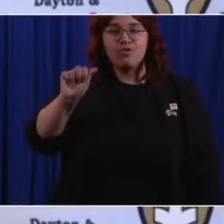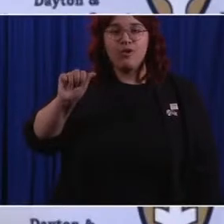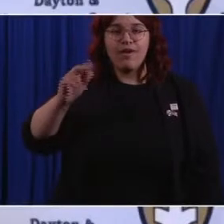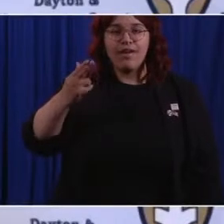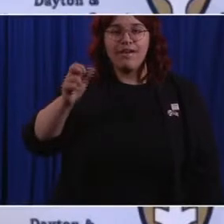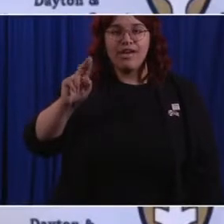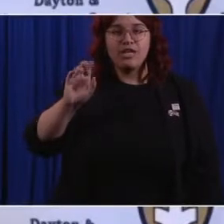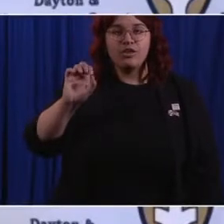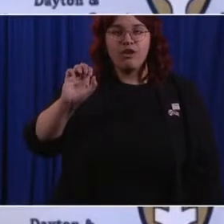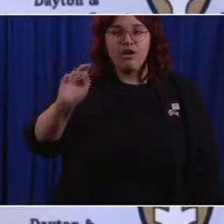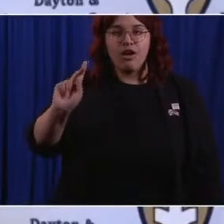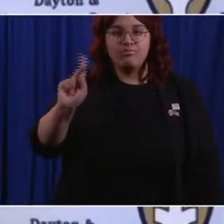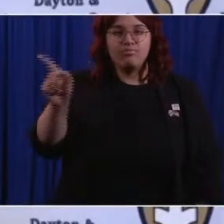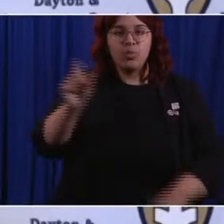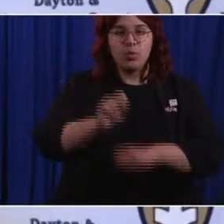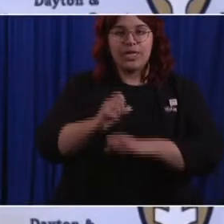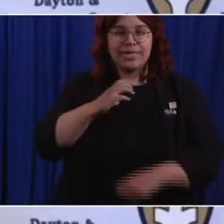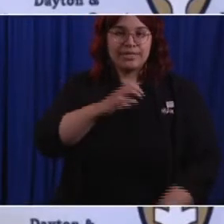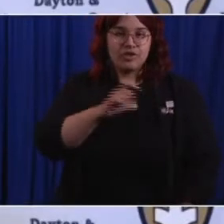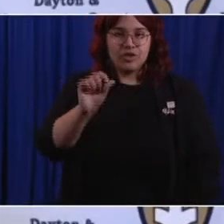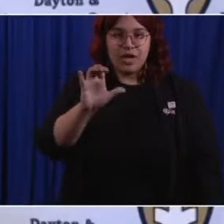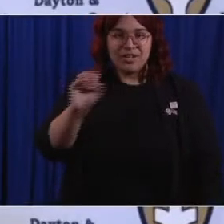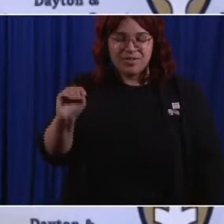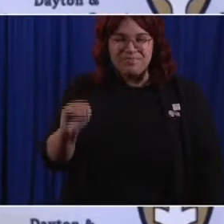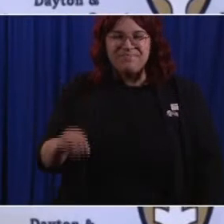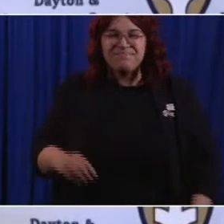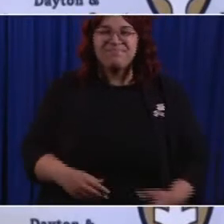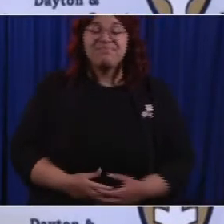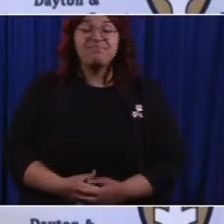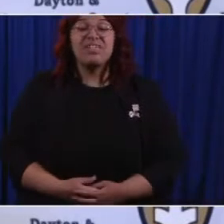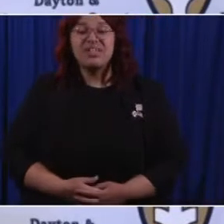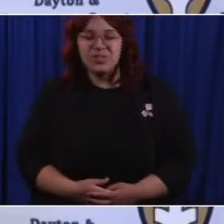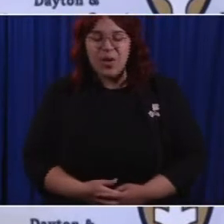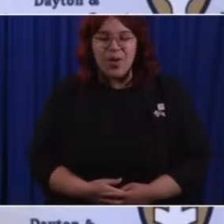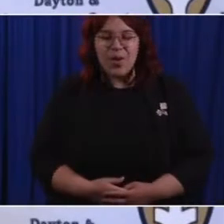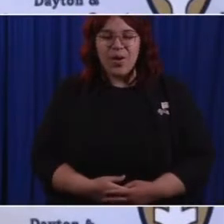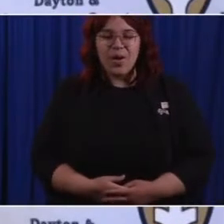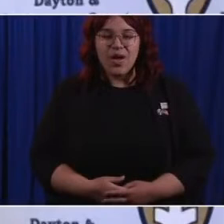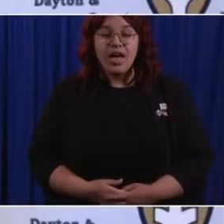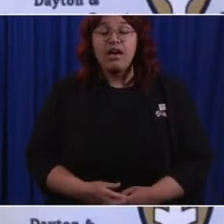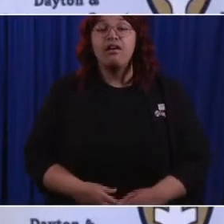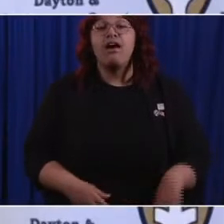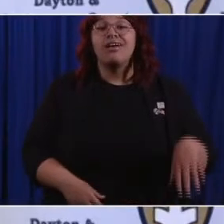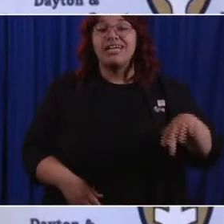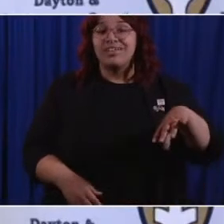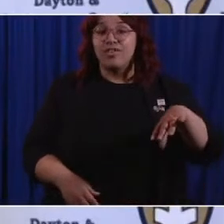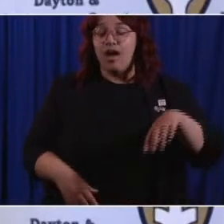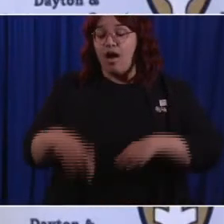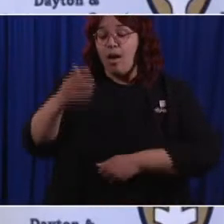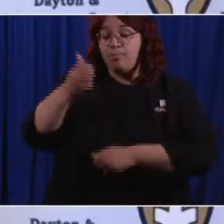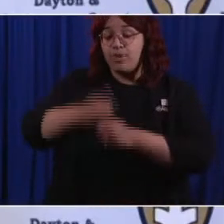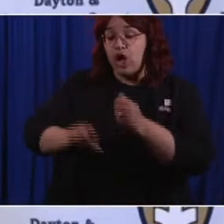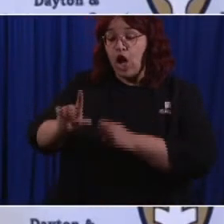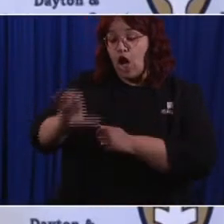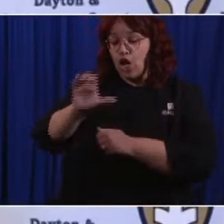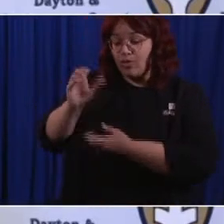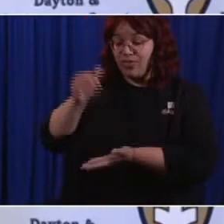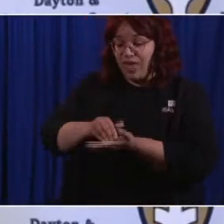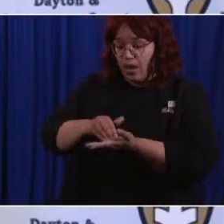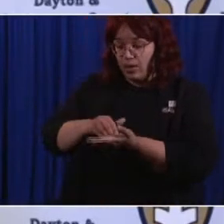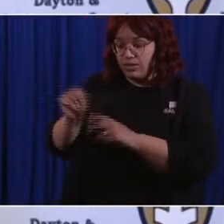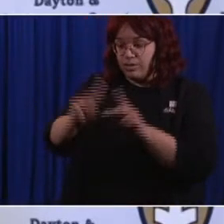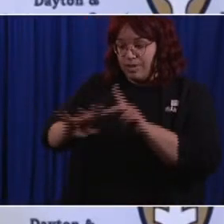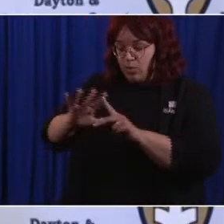Hi, Governor. The cases per 100,000, which is the measure that you have set for lifting health